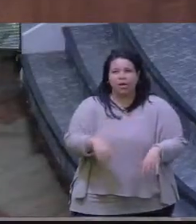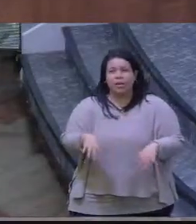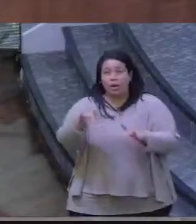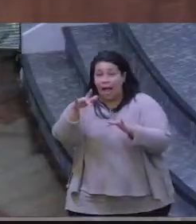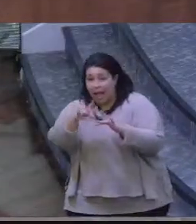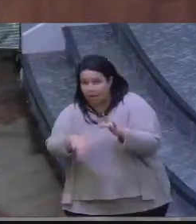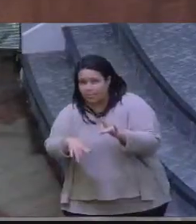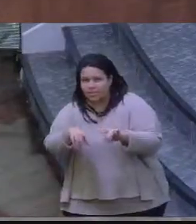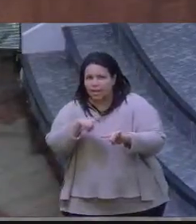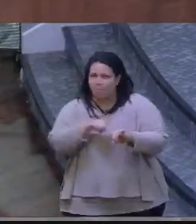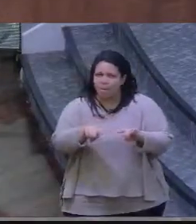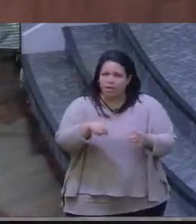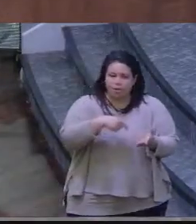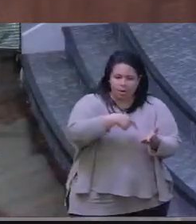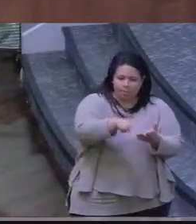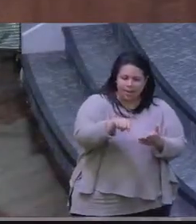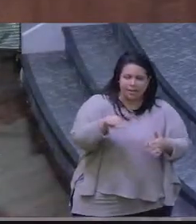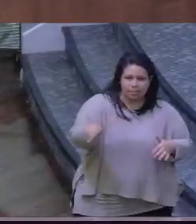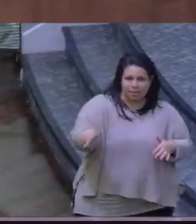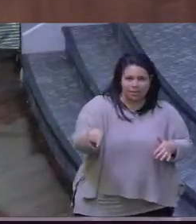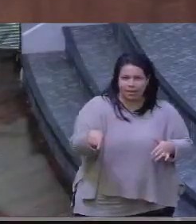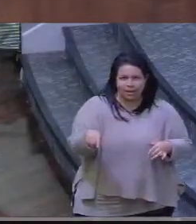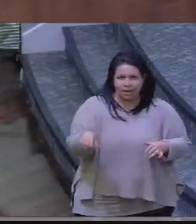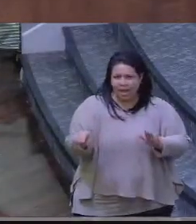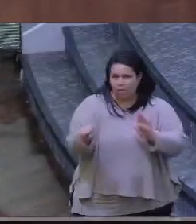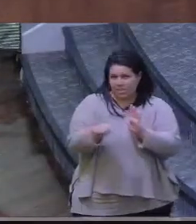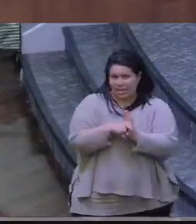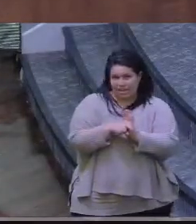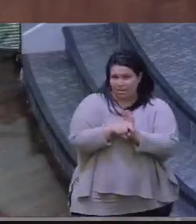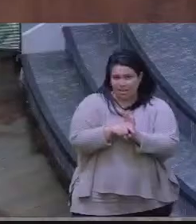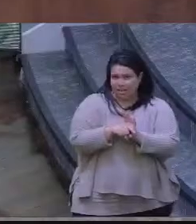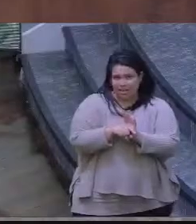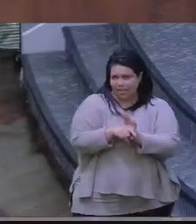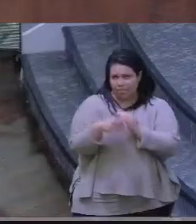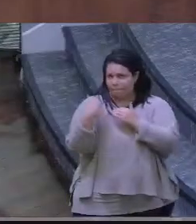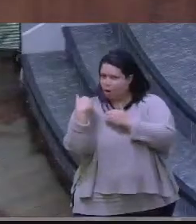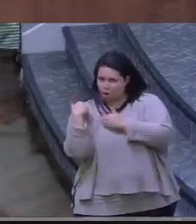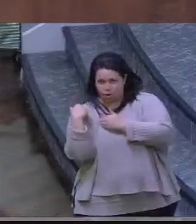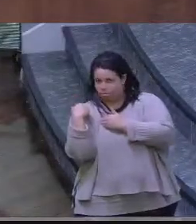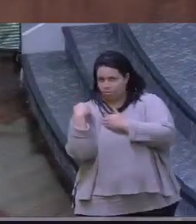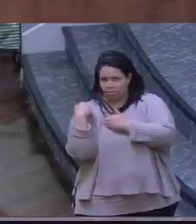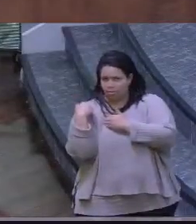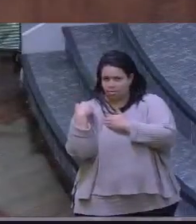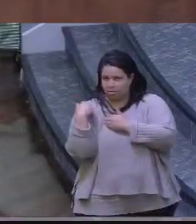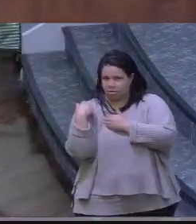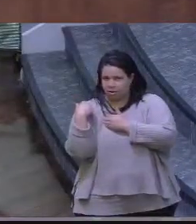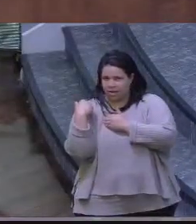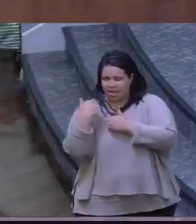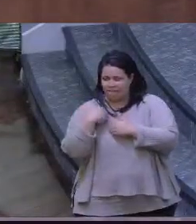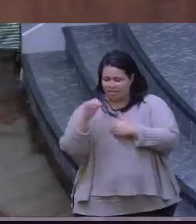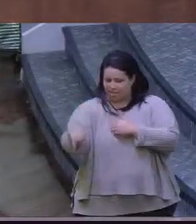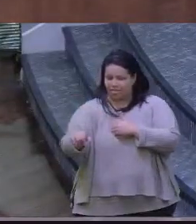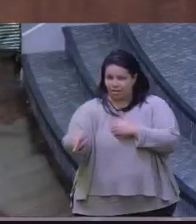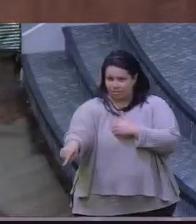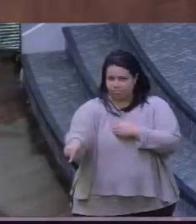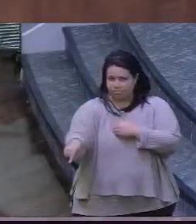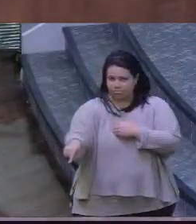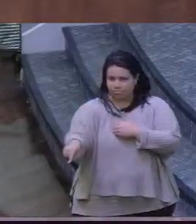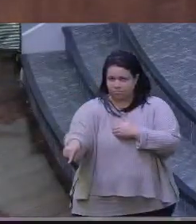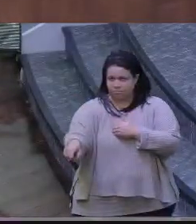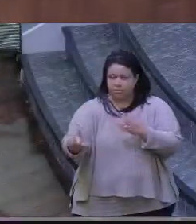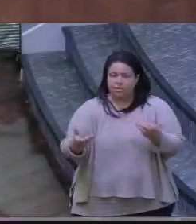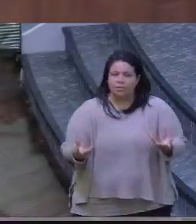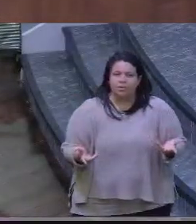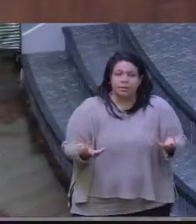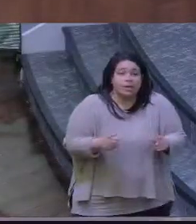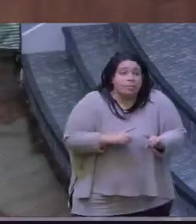But I don't see a negative financial burden on having a bank. But I do see where